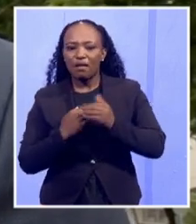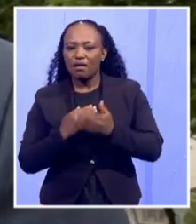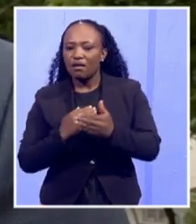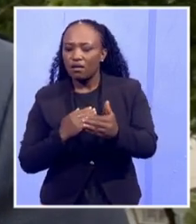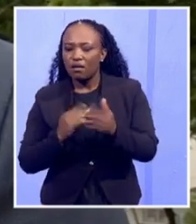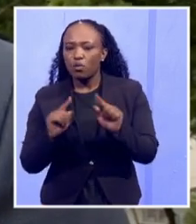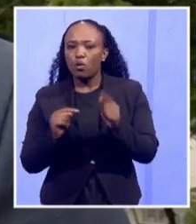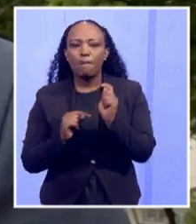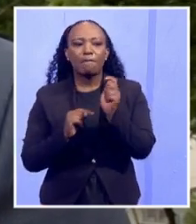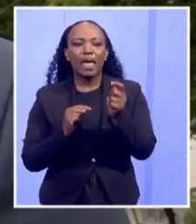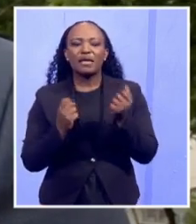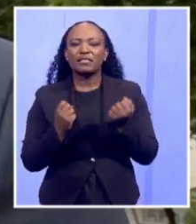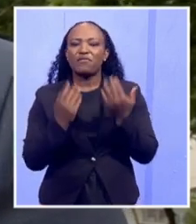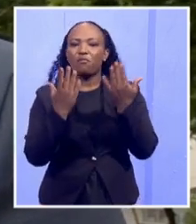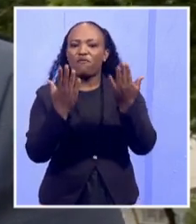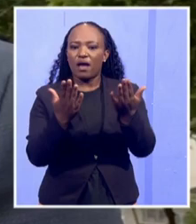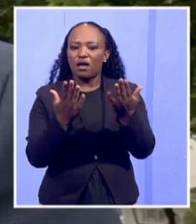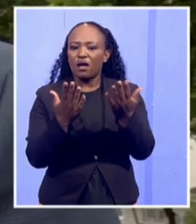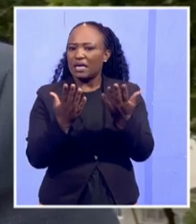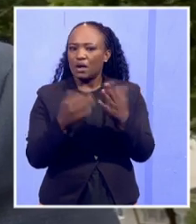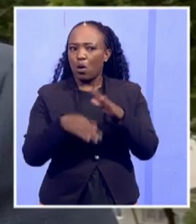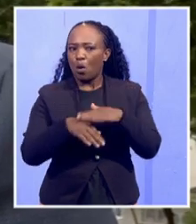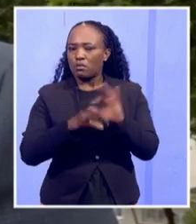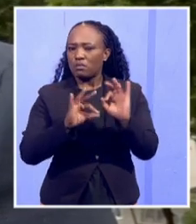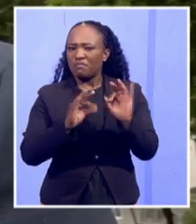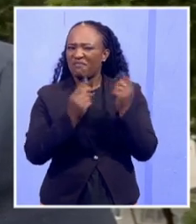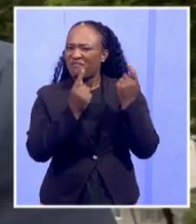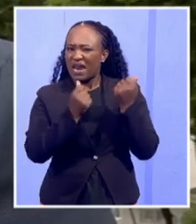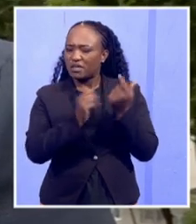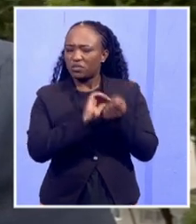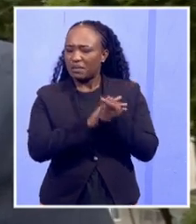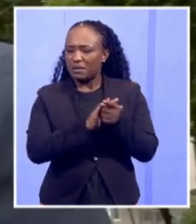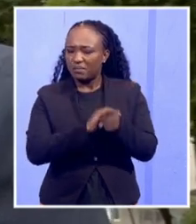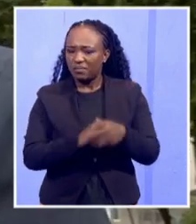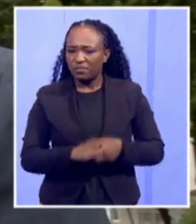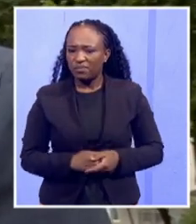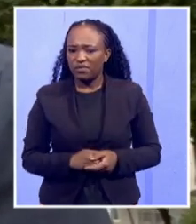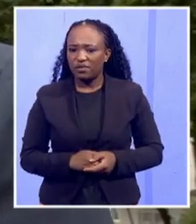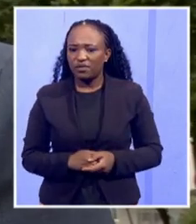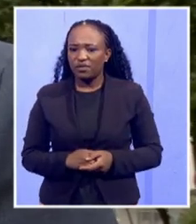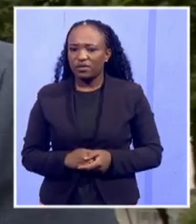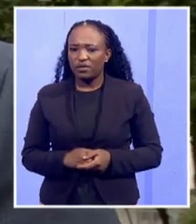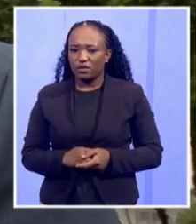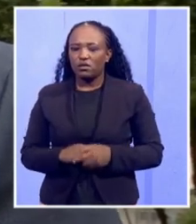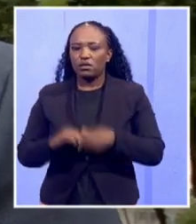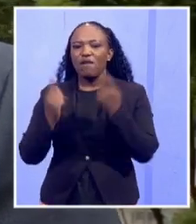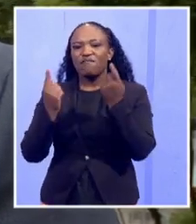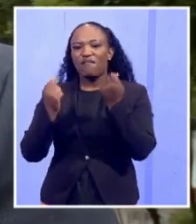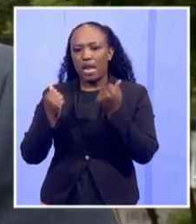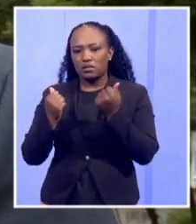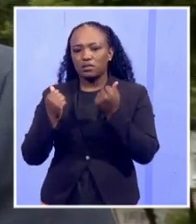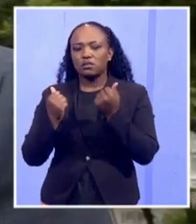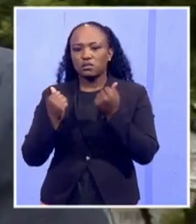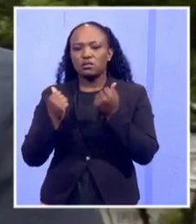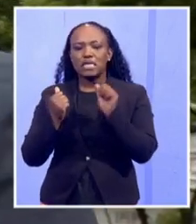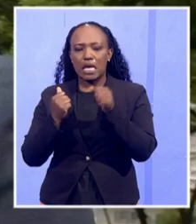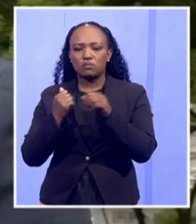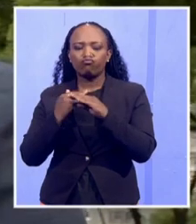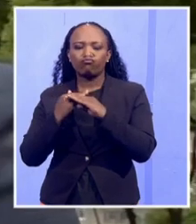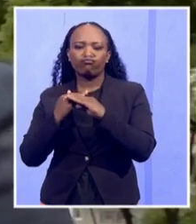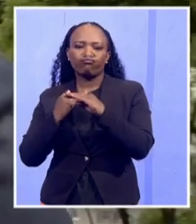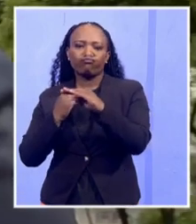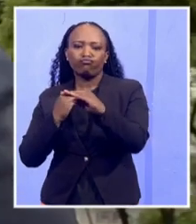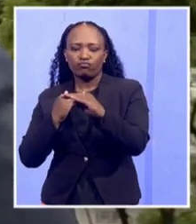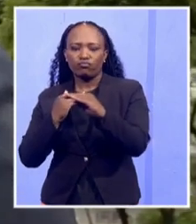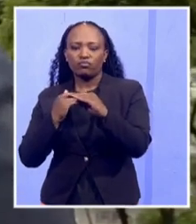pay some of the service providers on time. What's going on with the finances of the city? The finance of the city is stable. Look, we had a crunch time during the stage 6